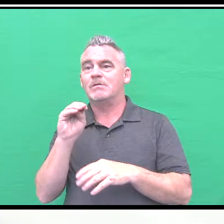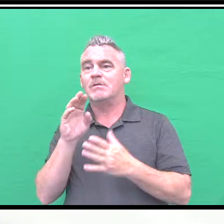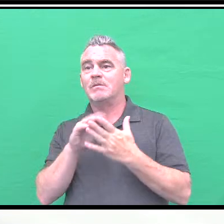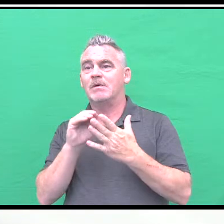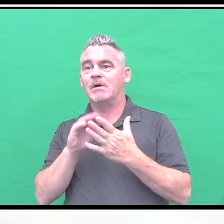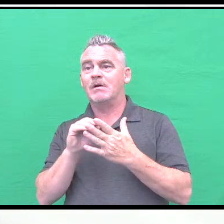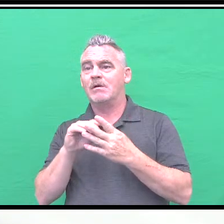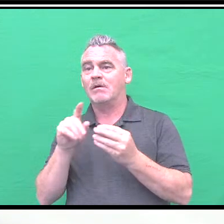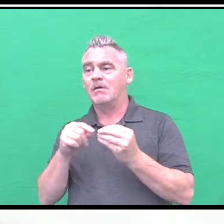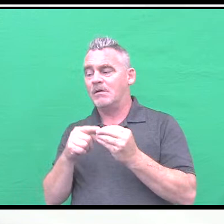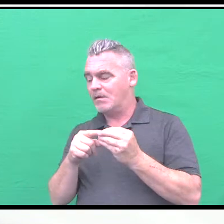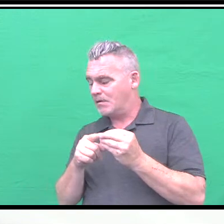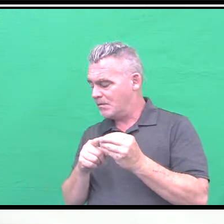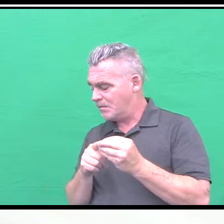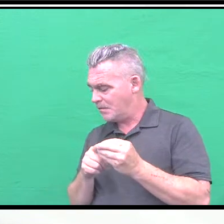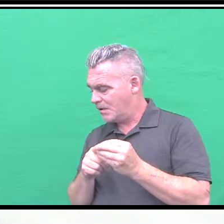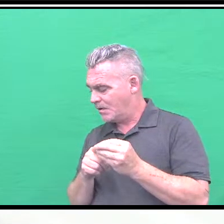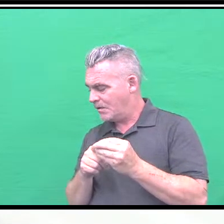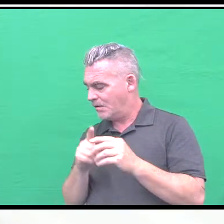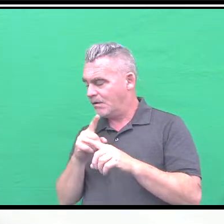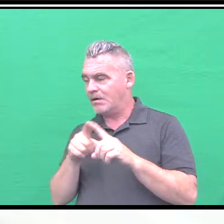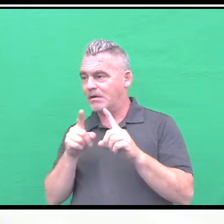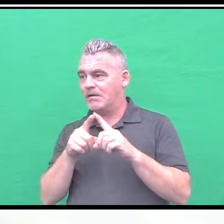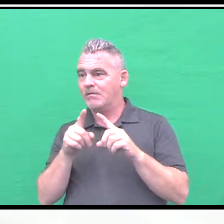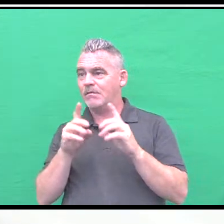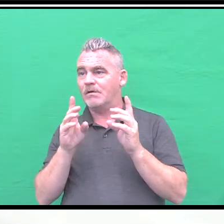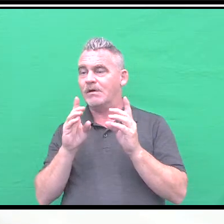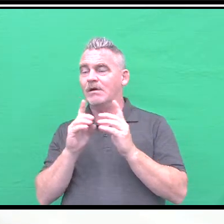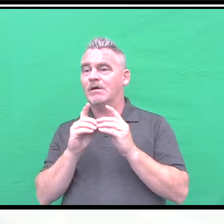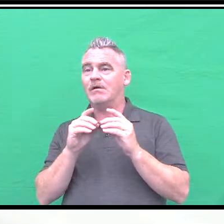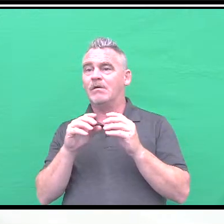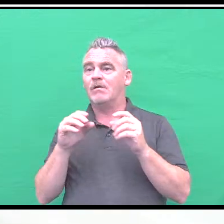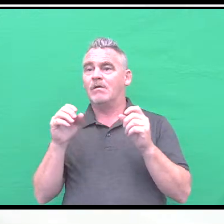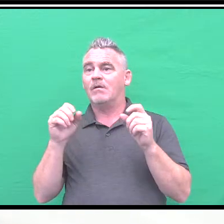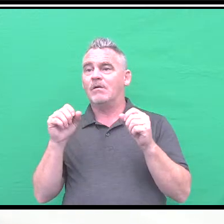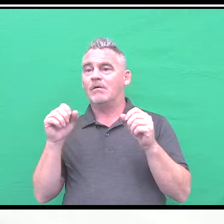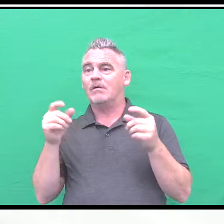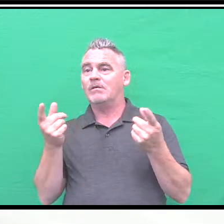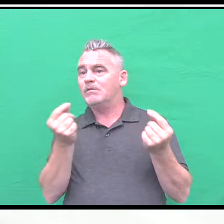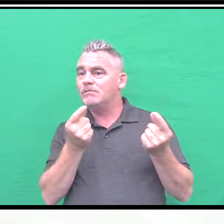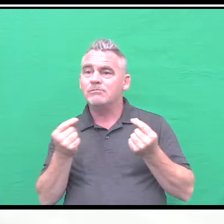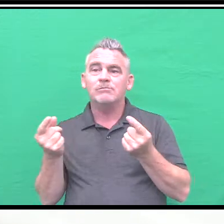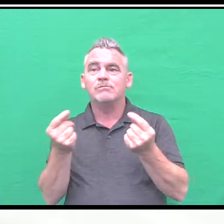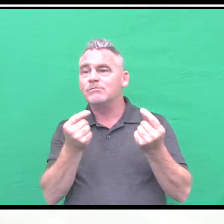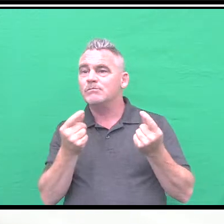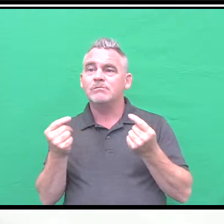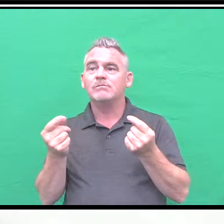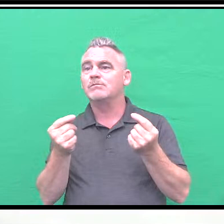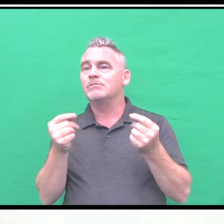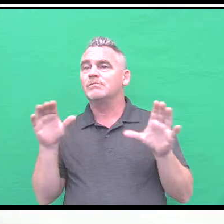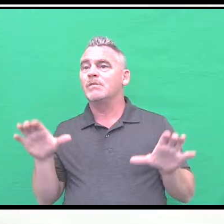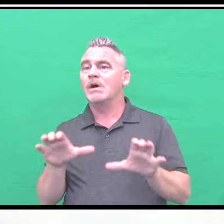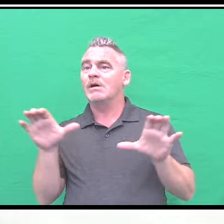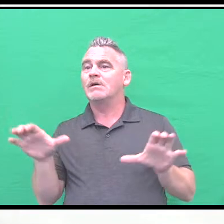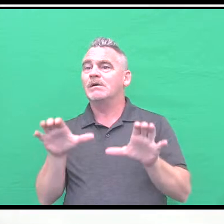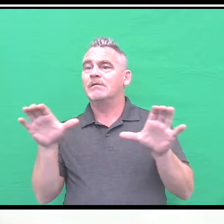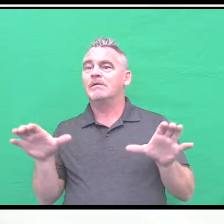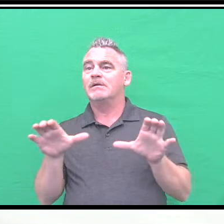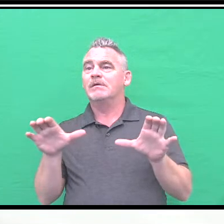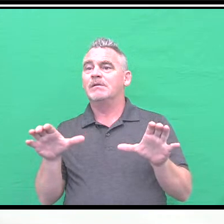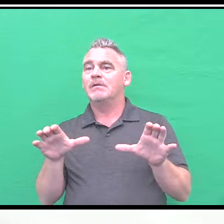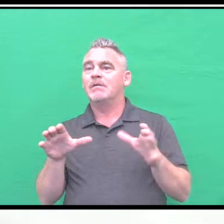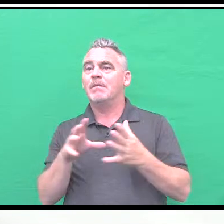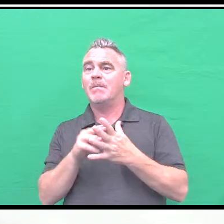the Desert Recreation District activities. And then again, I learned about the American